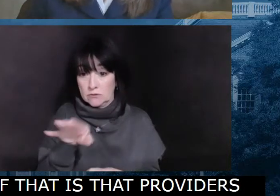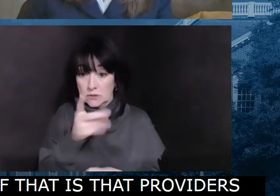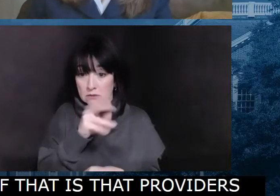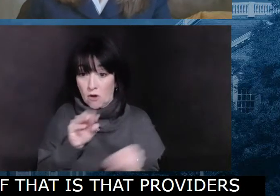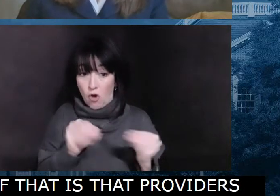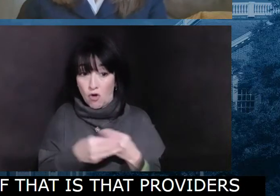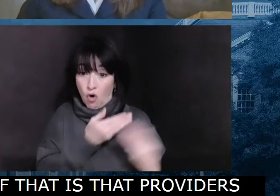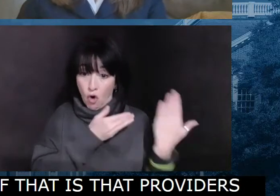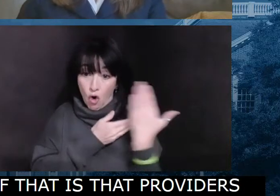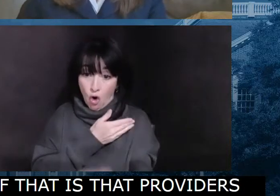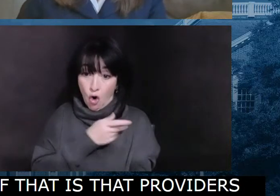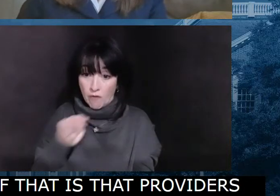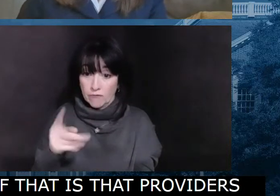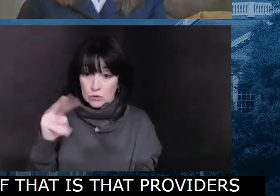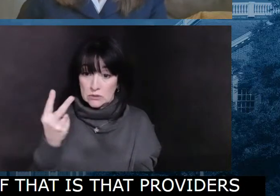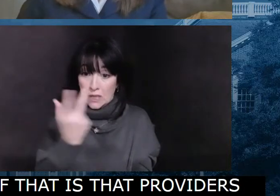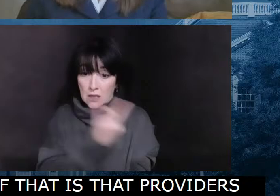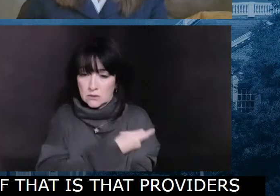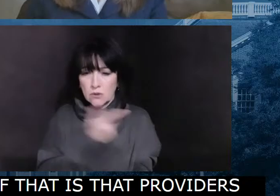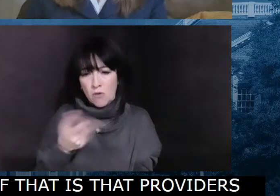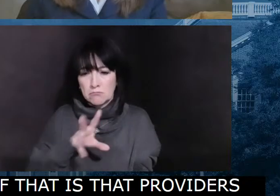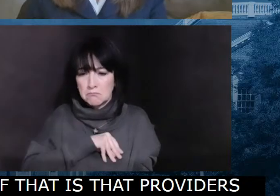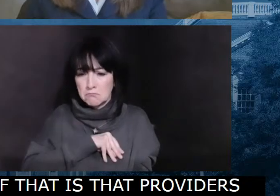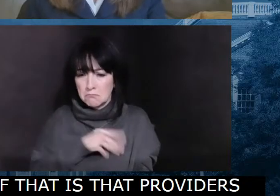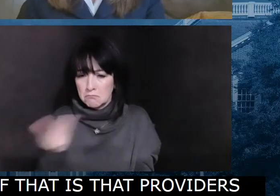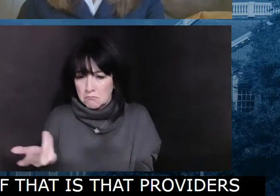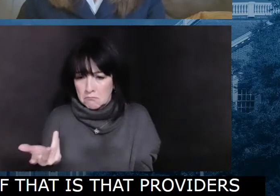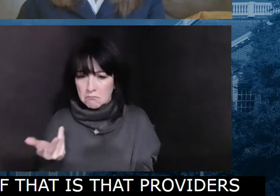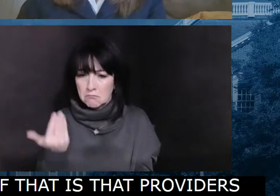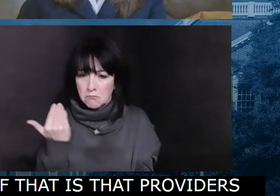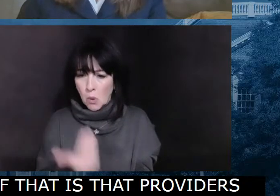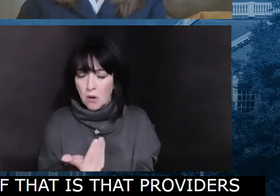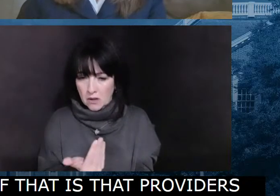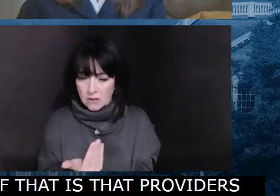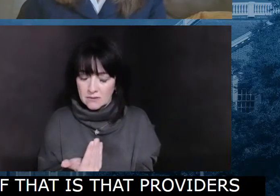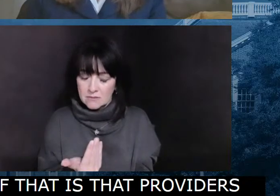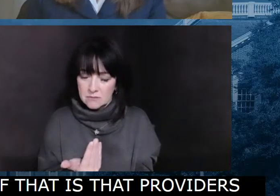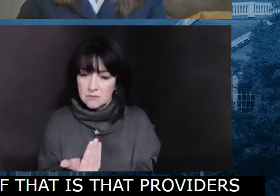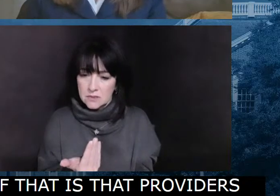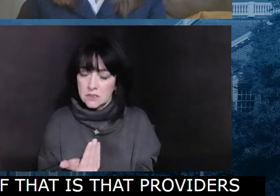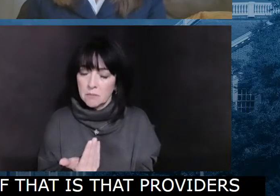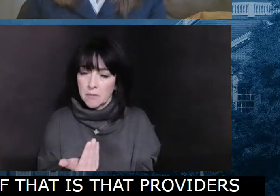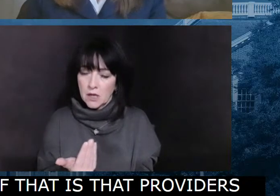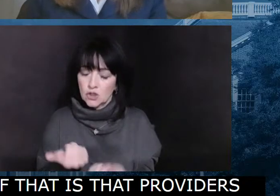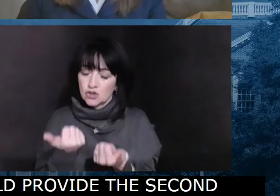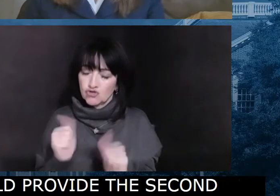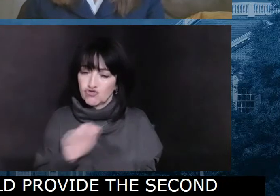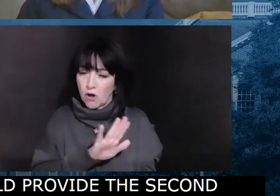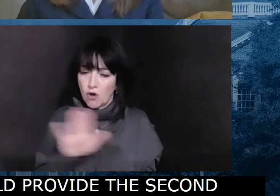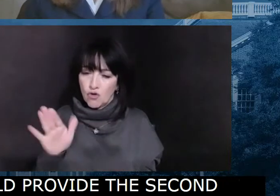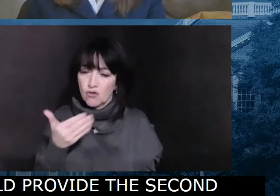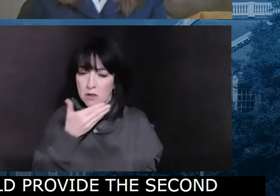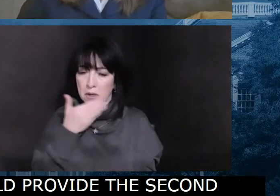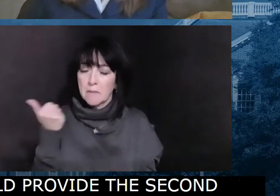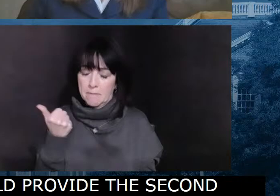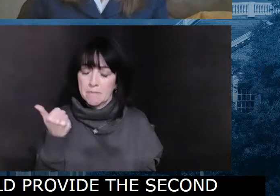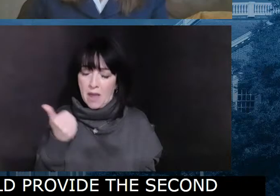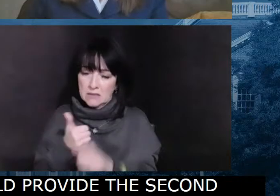that. But really, we're suggesting people, you know, try to get their second dose where they got their